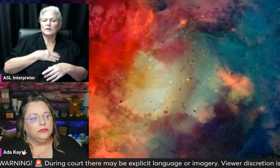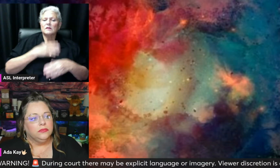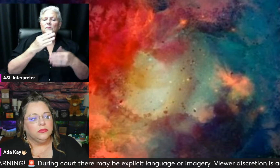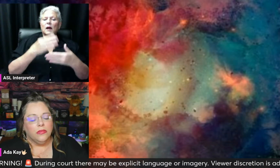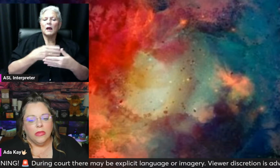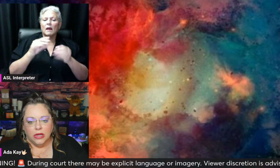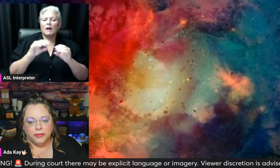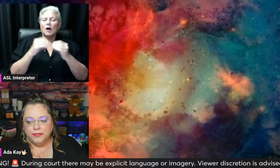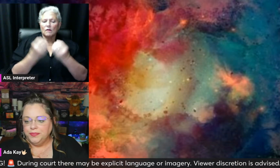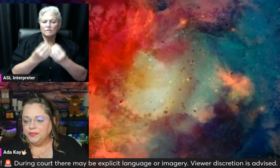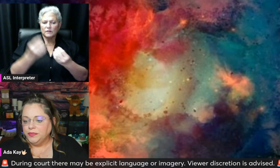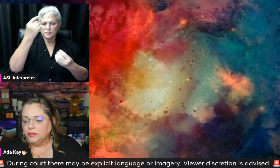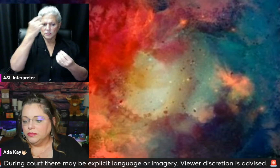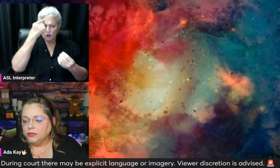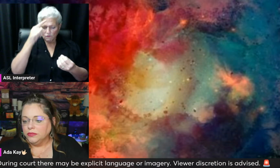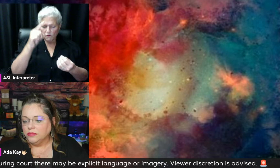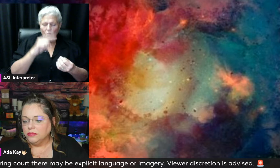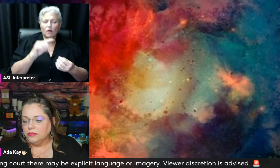bag.